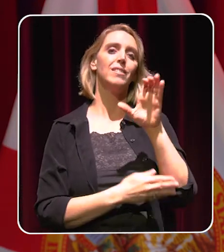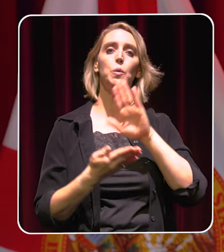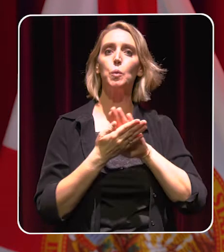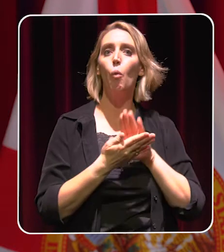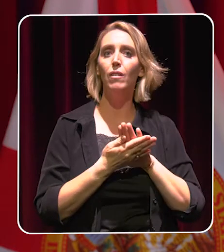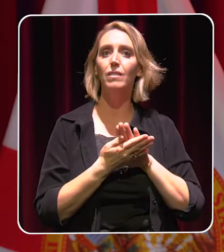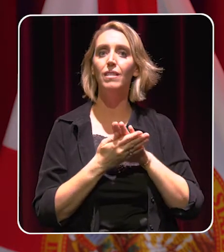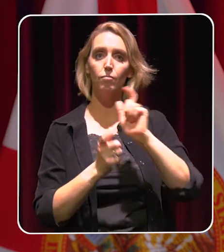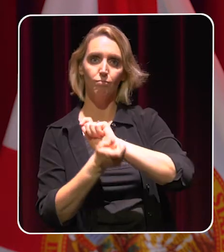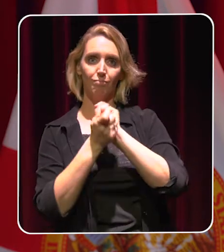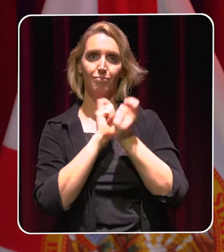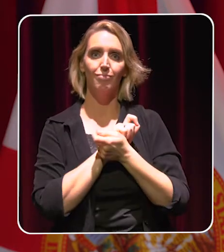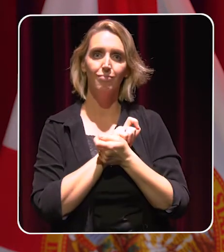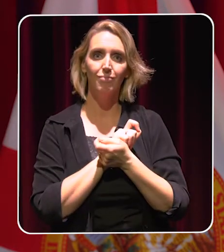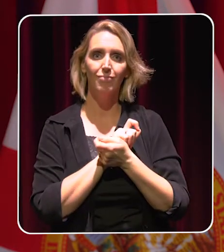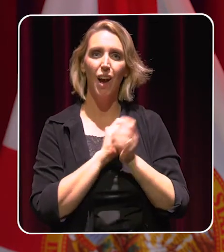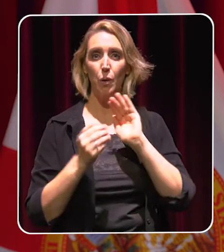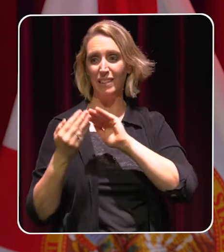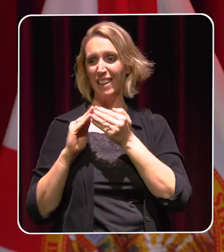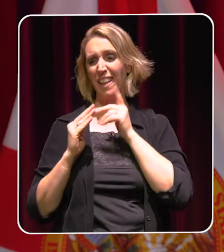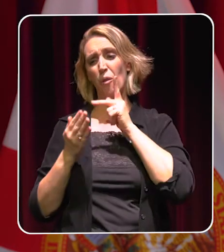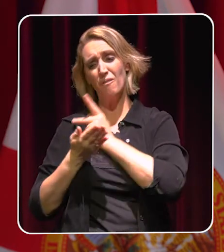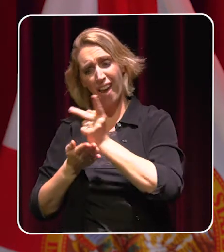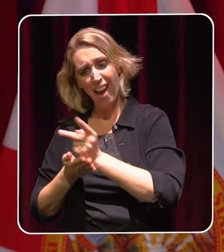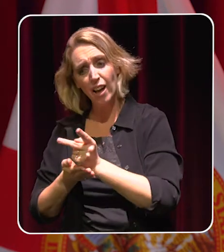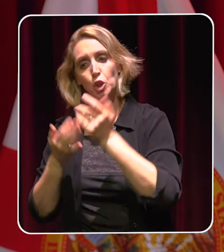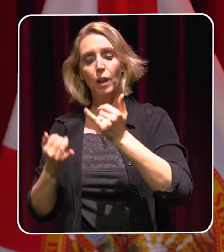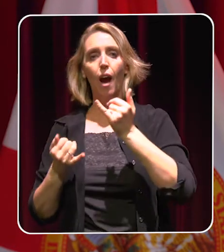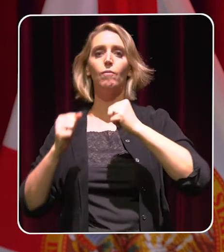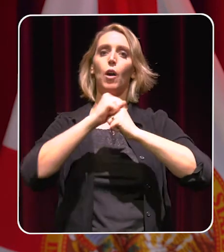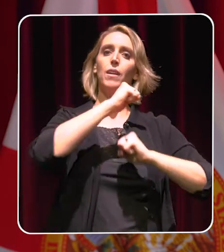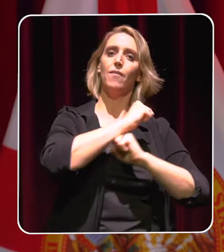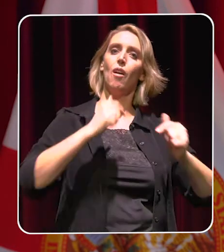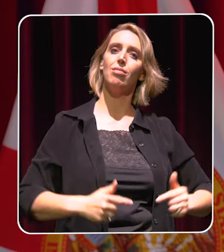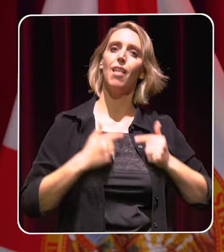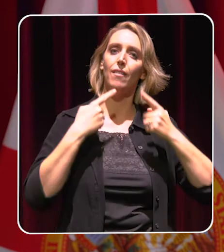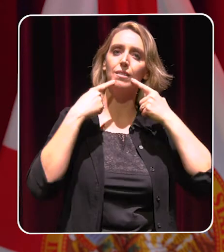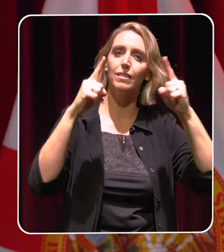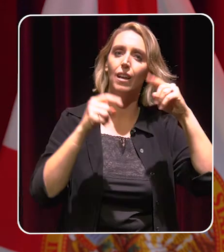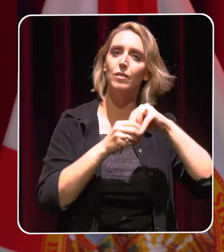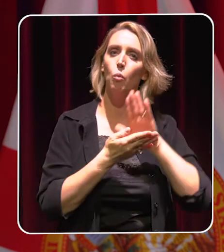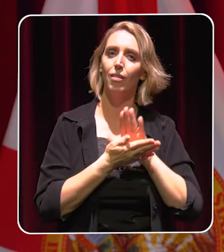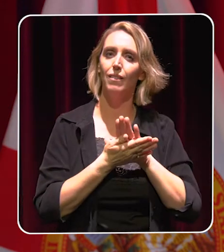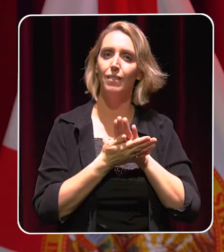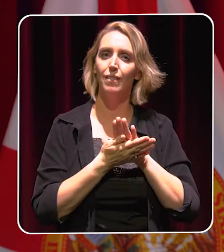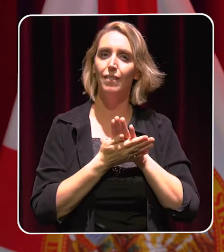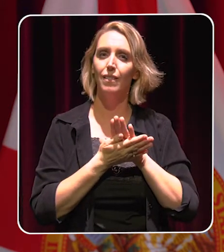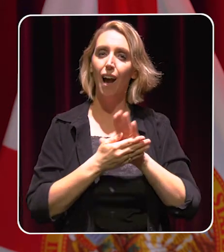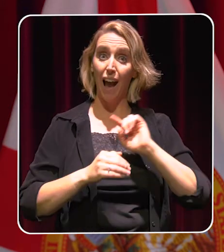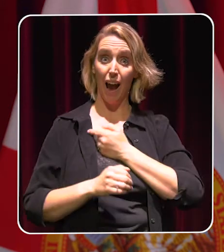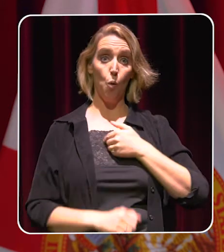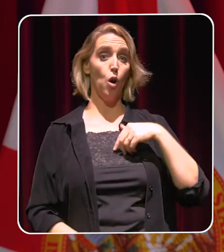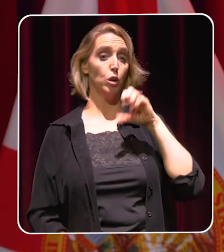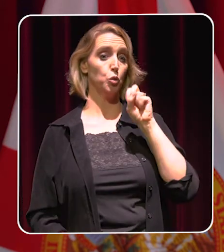help schools transform in our city from failure factories to foundations for a lifetime of success. In fact,